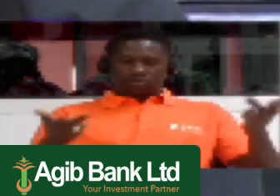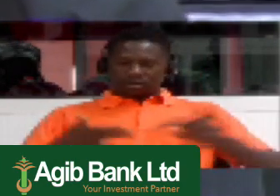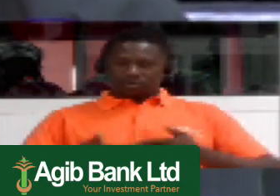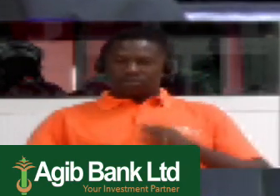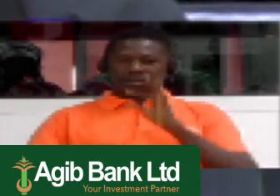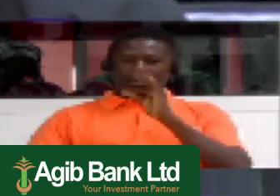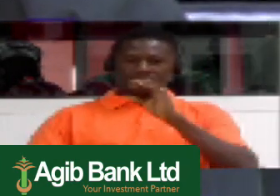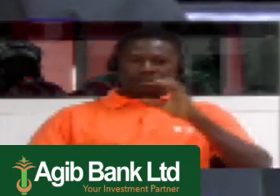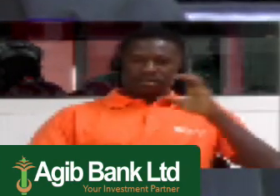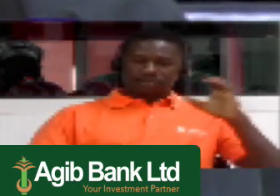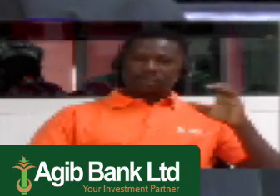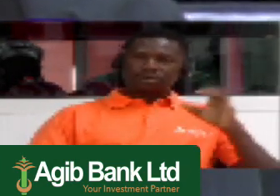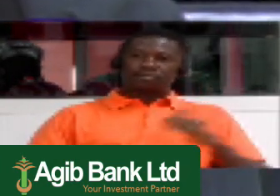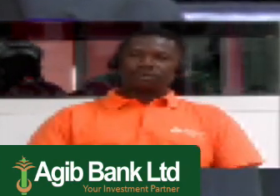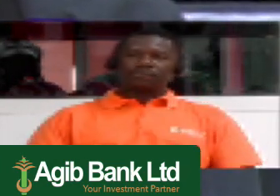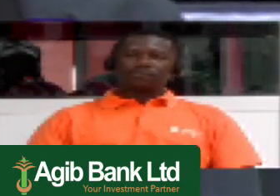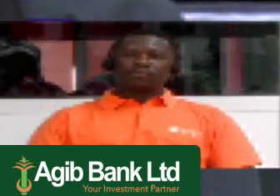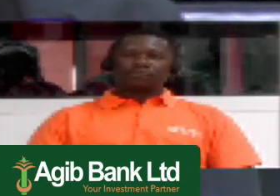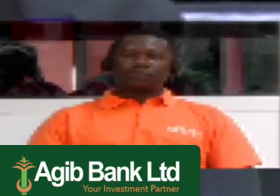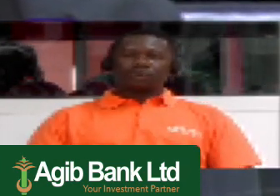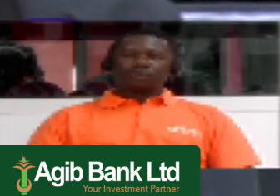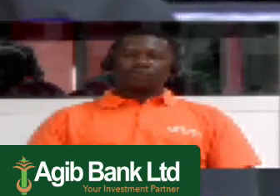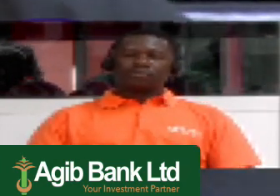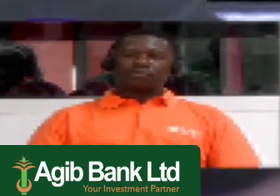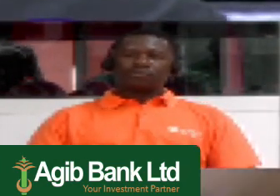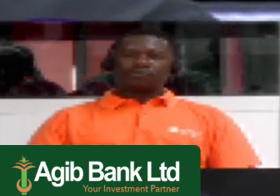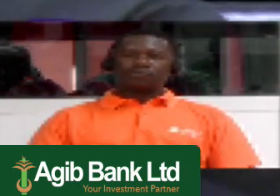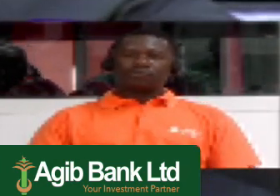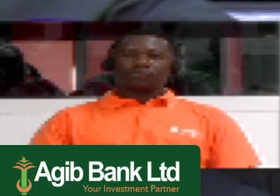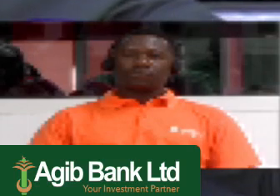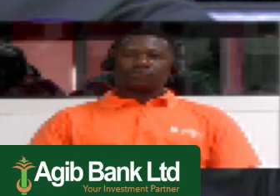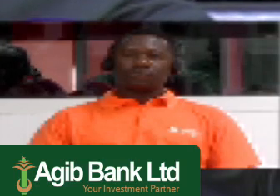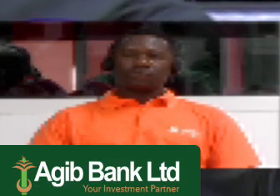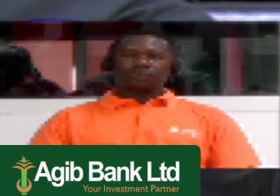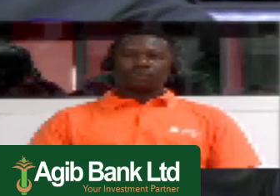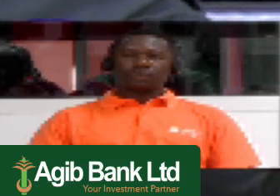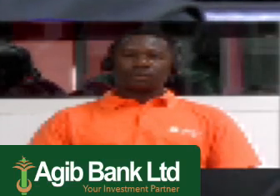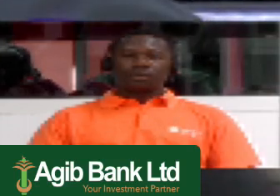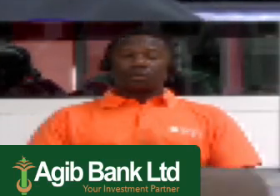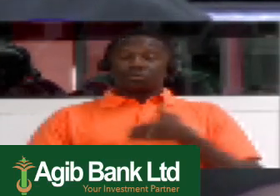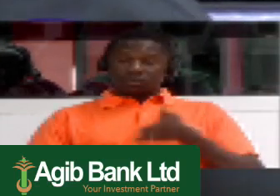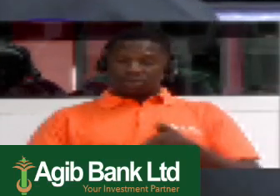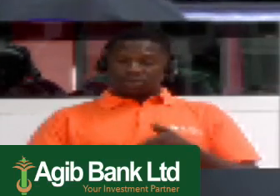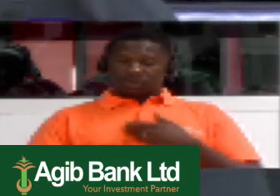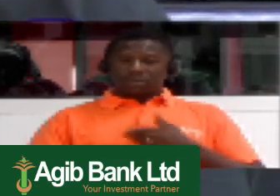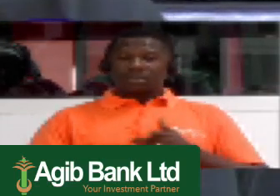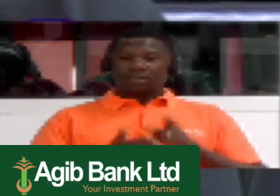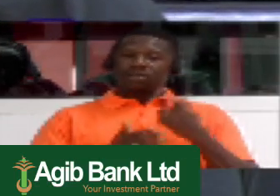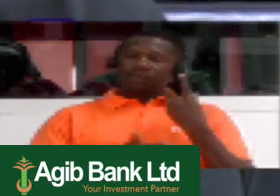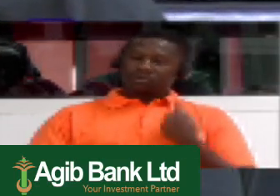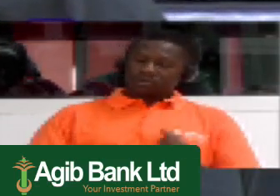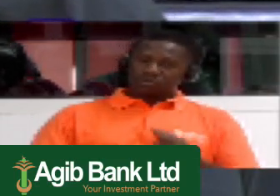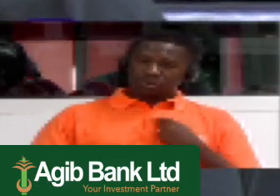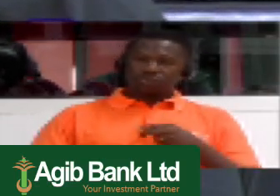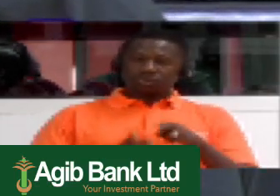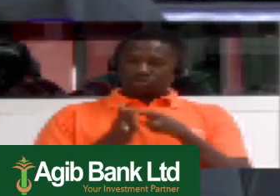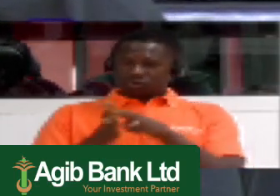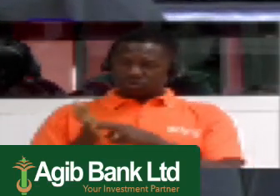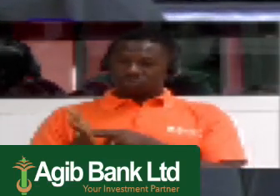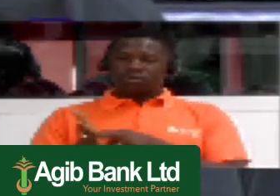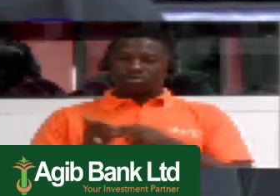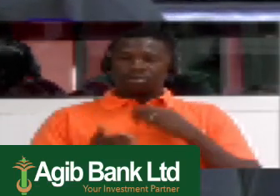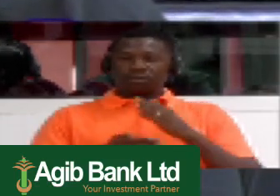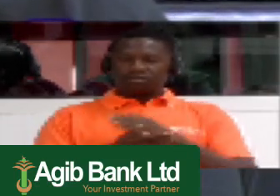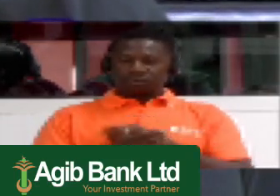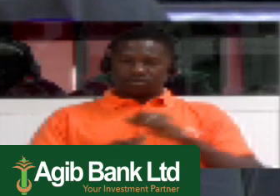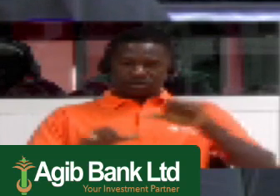Today, I'll just like to go through some rules and regulations with you before